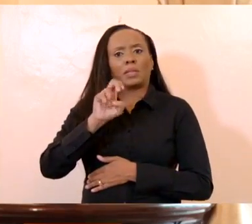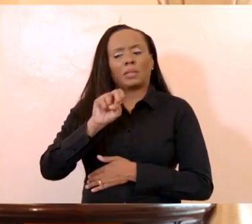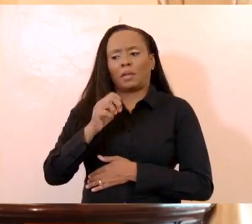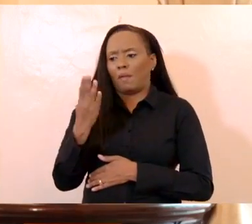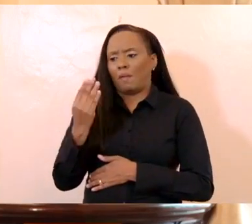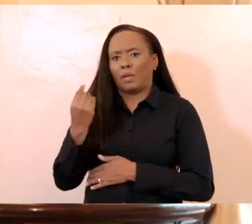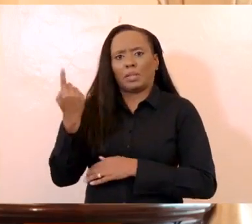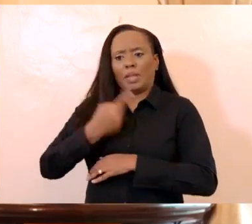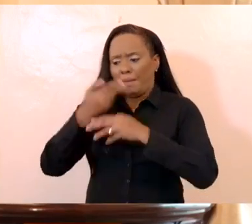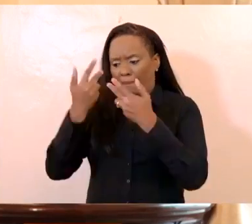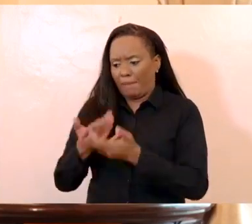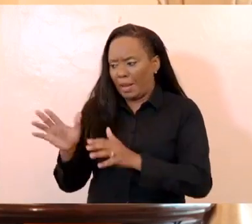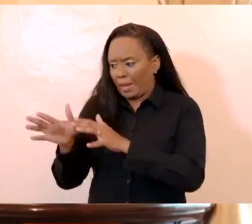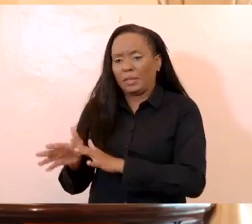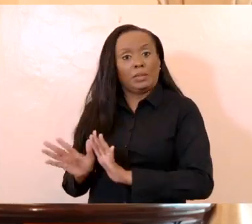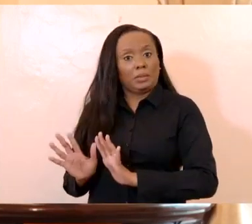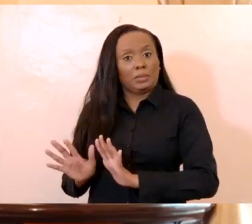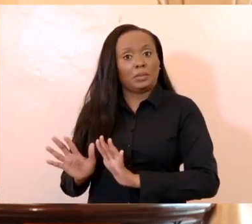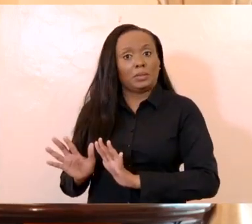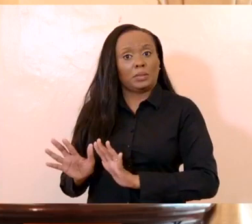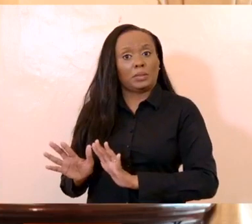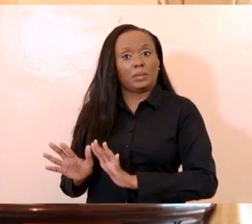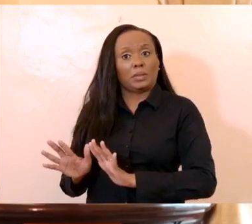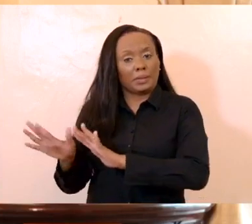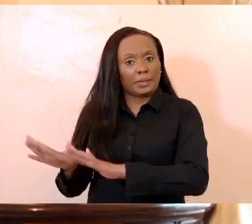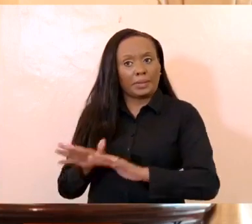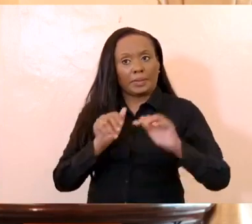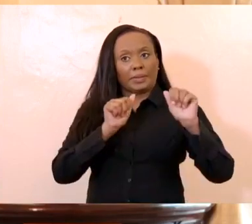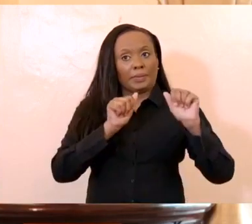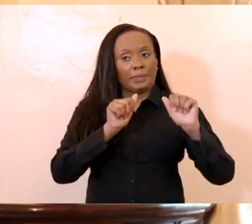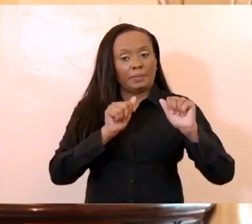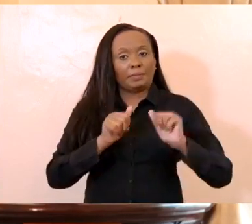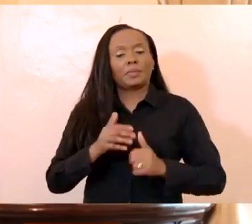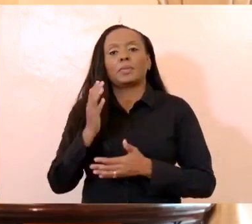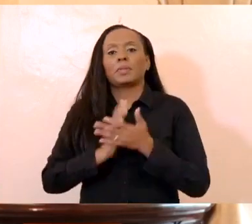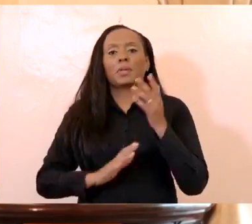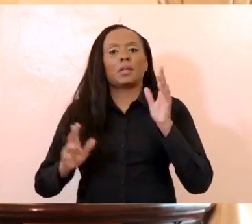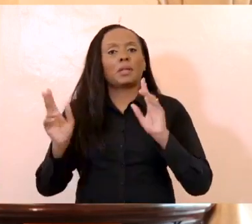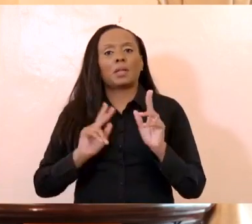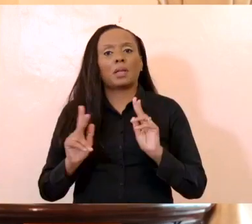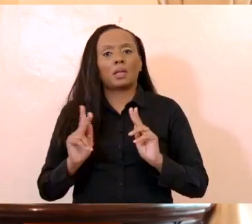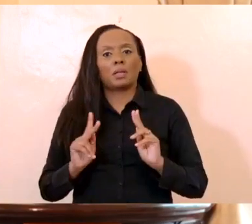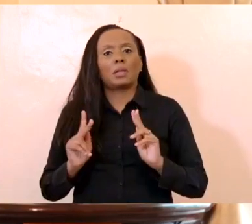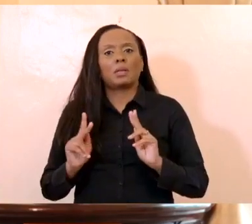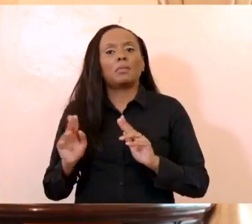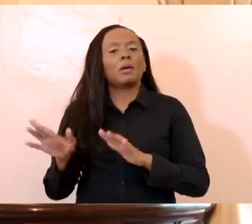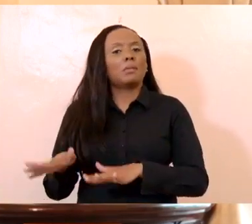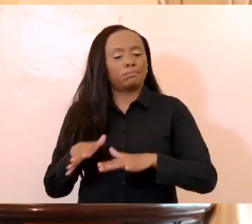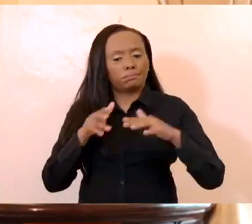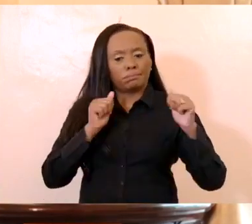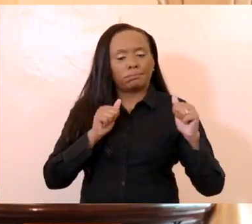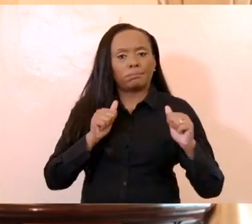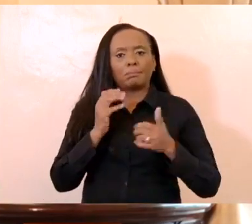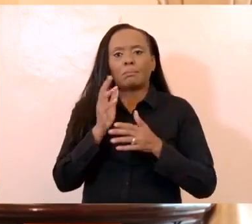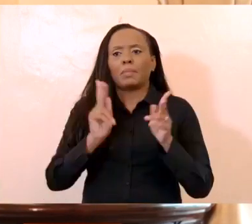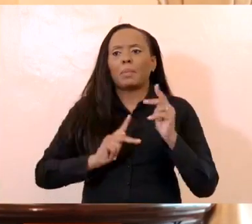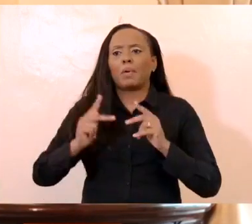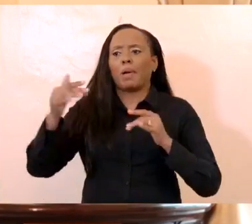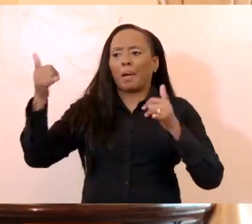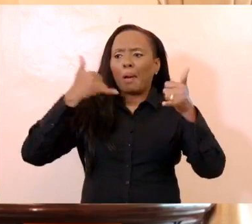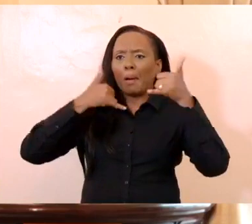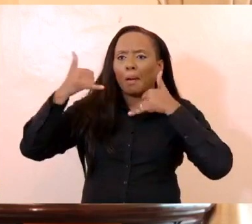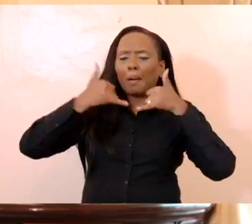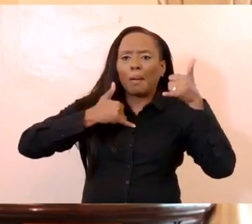quarantine, would have been cleared. We had persons who were eligible for release, and a lot of people kept calling and asking about them and their rights,